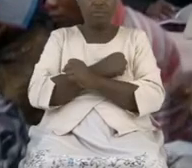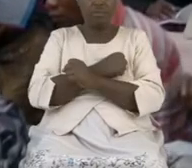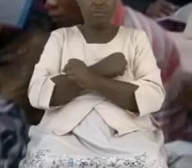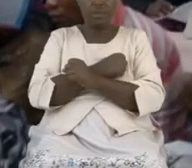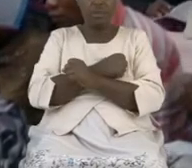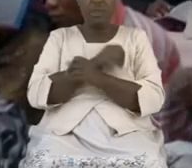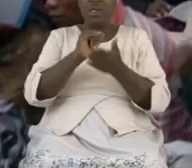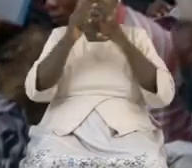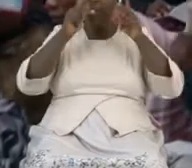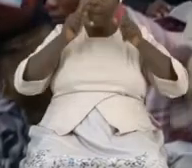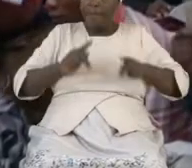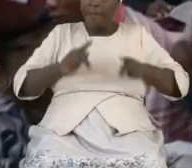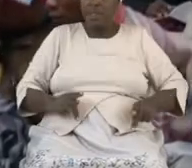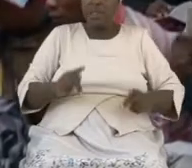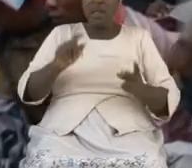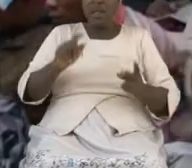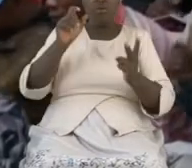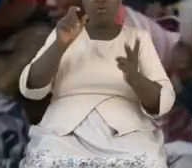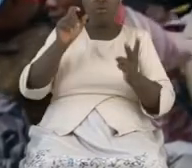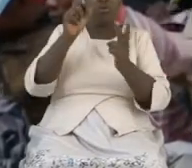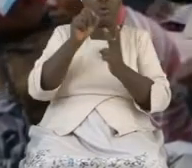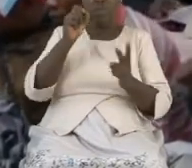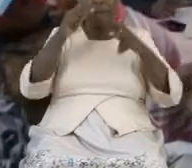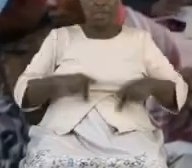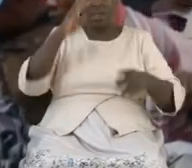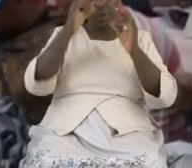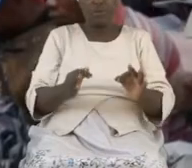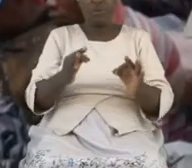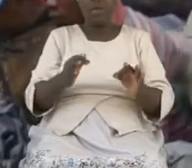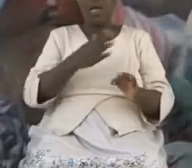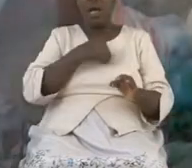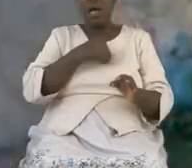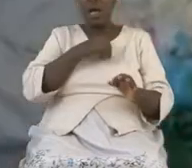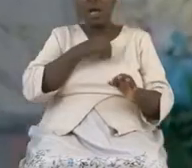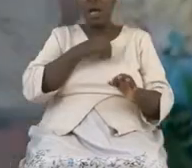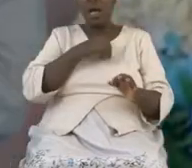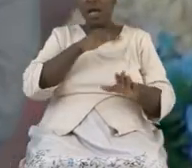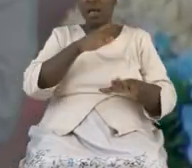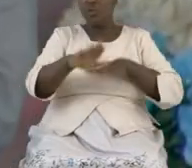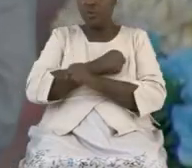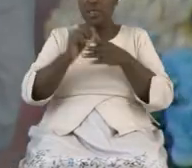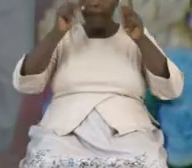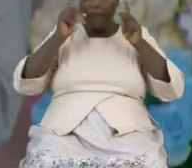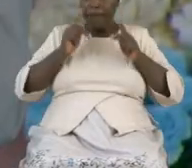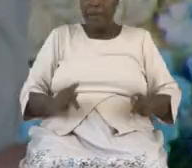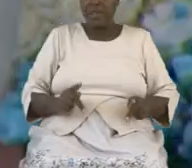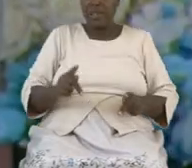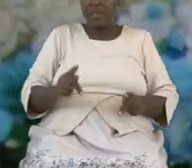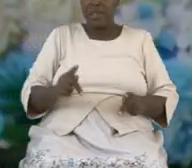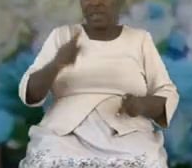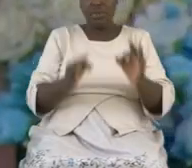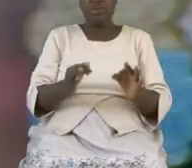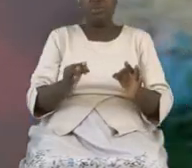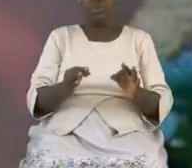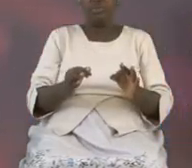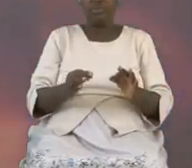choice. And walk in love. That is a personal decision. Now,